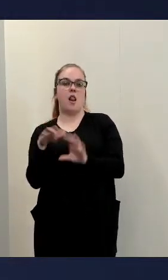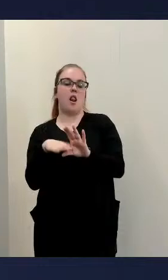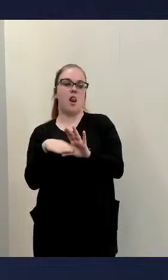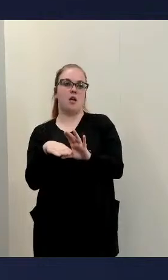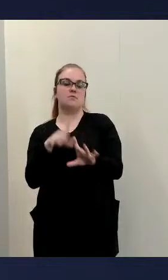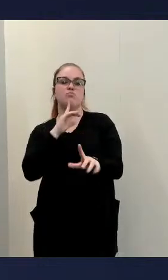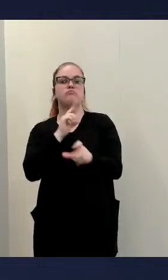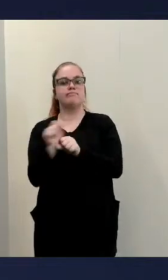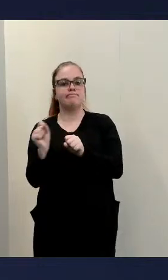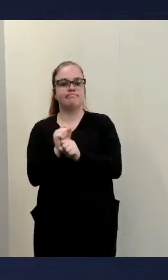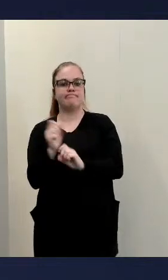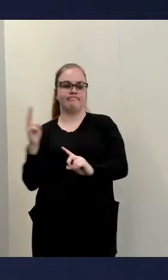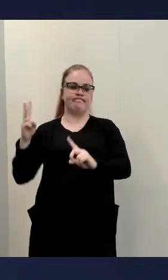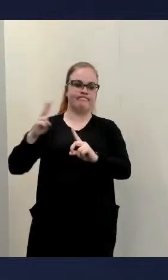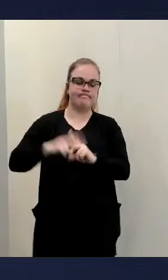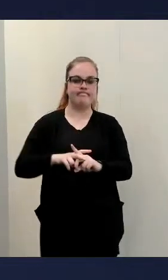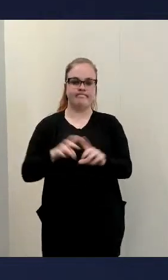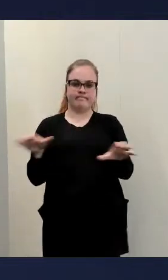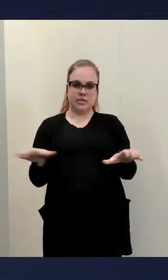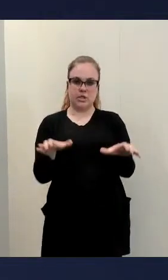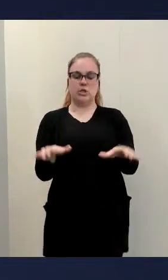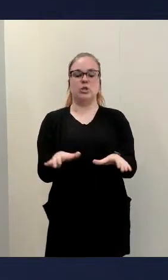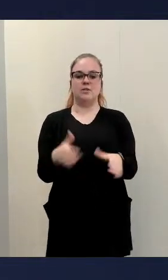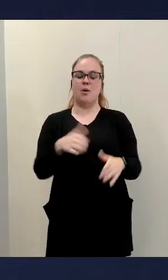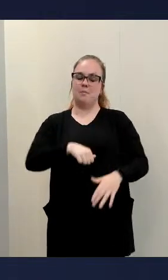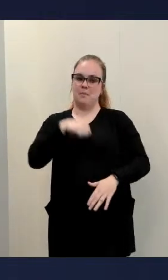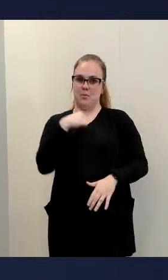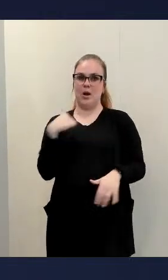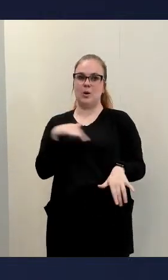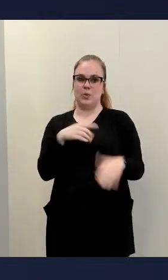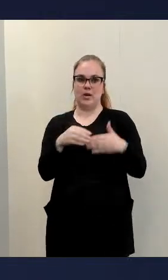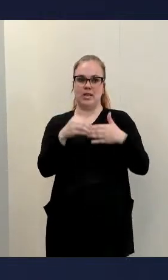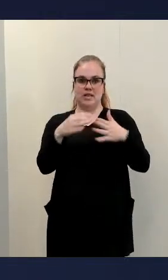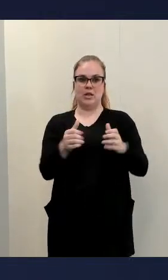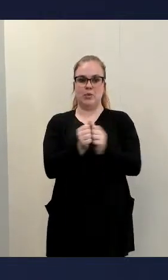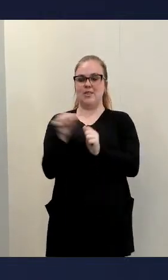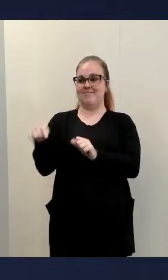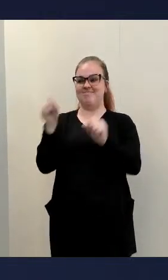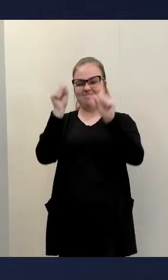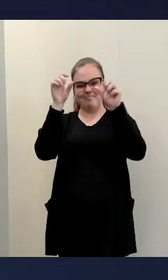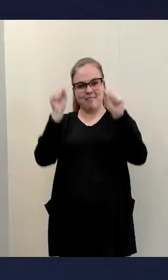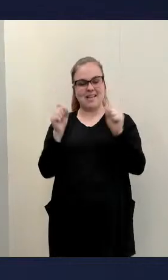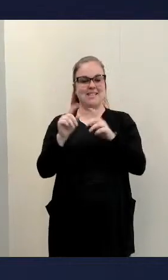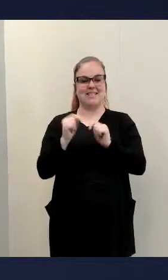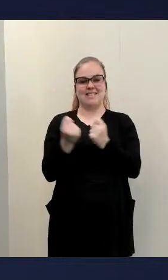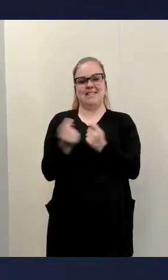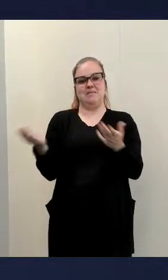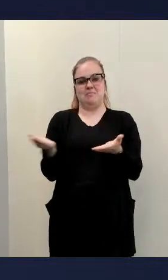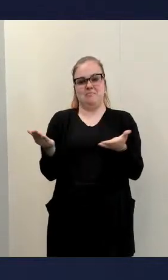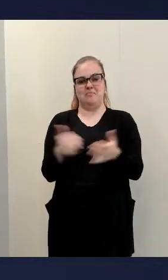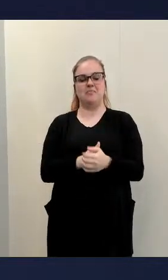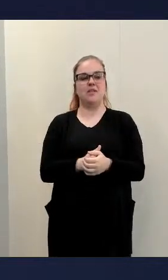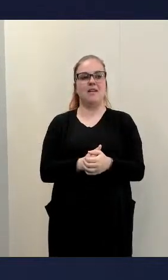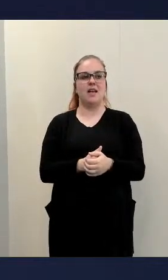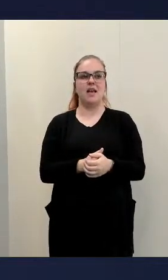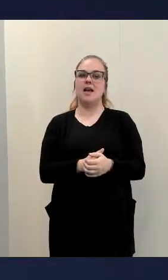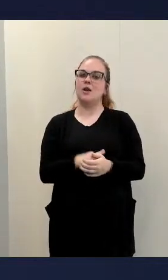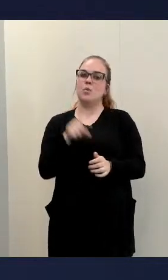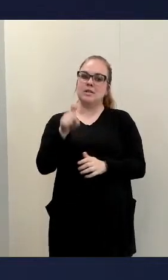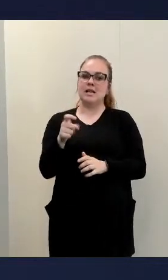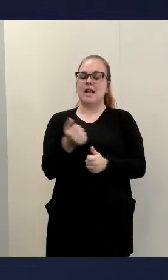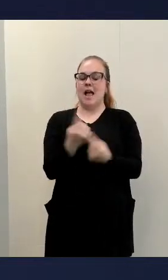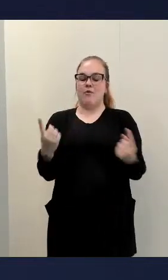actually going to deliver it, and I'm very proud we are the leader with this great team that we have here. And it took everyone. It took